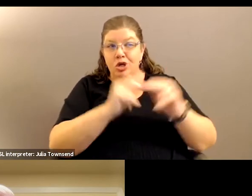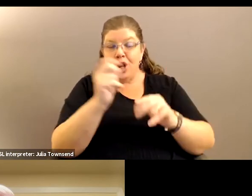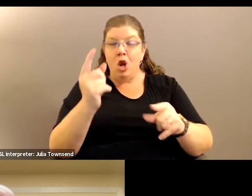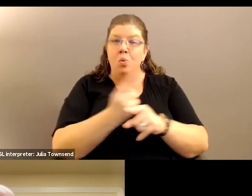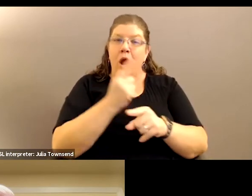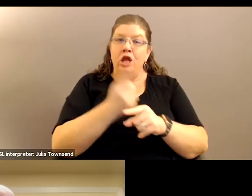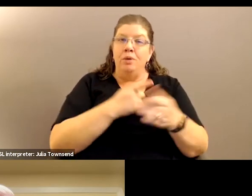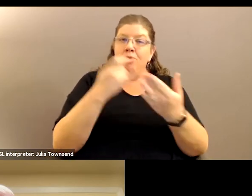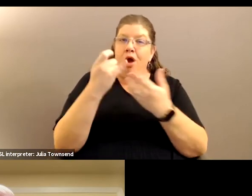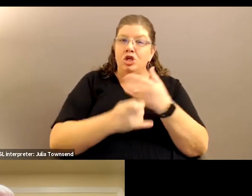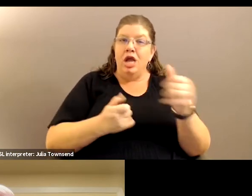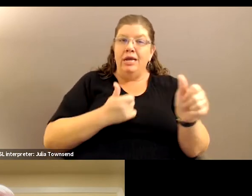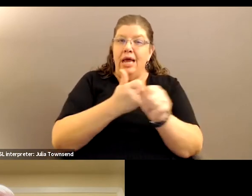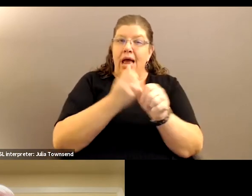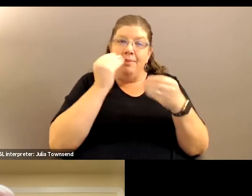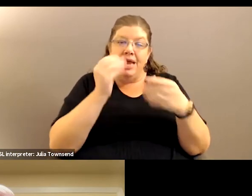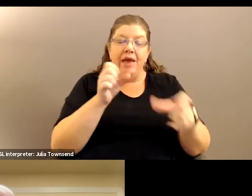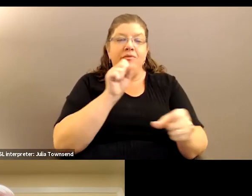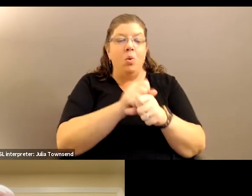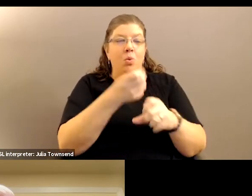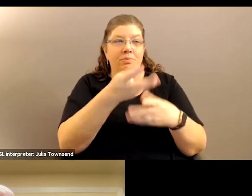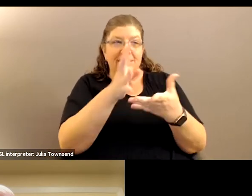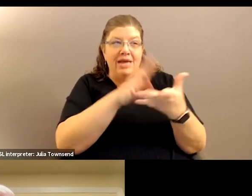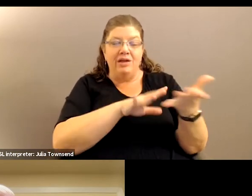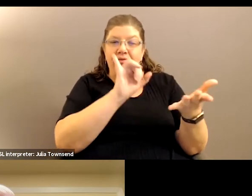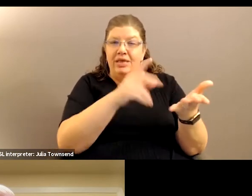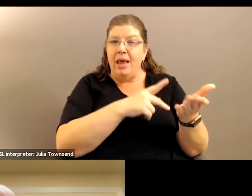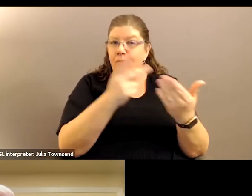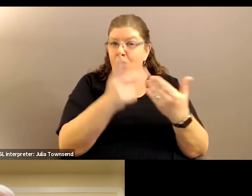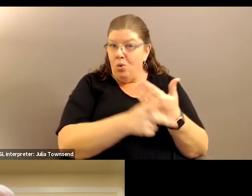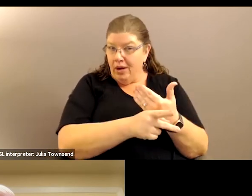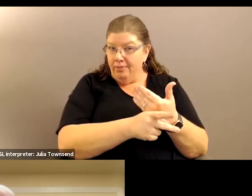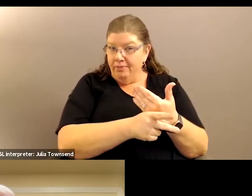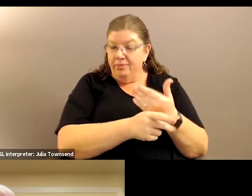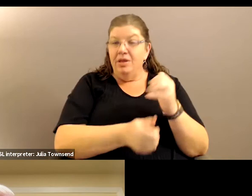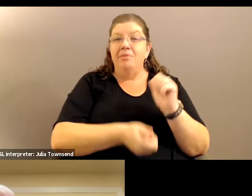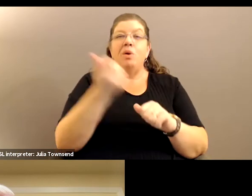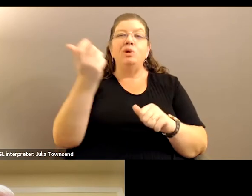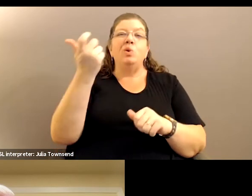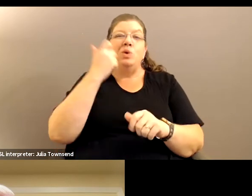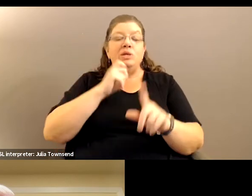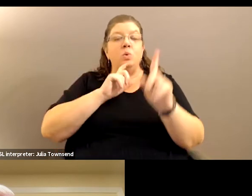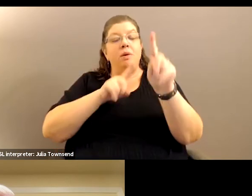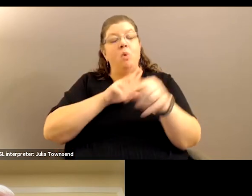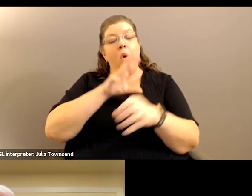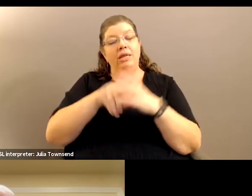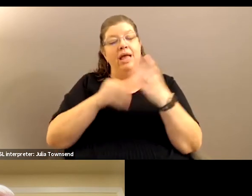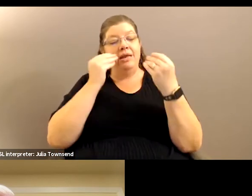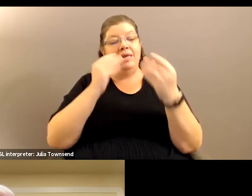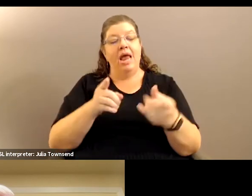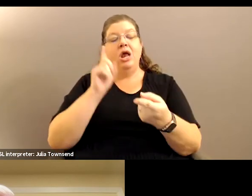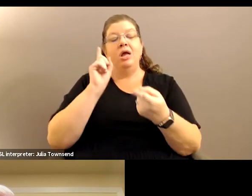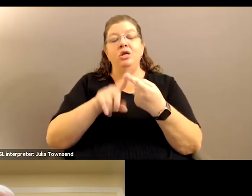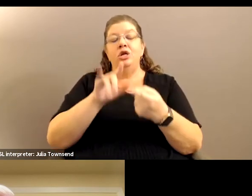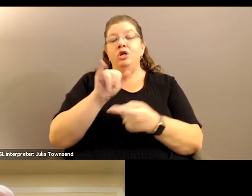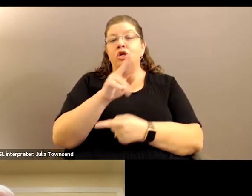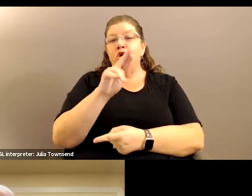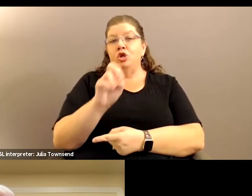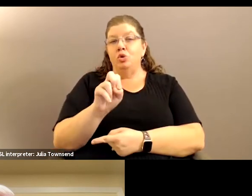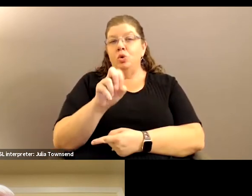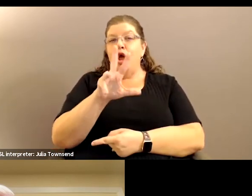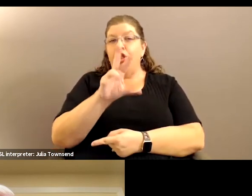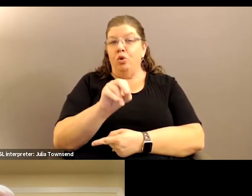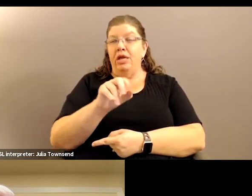updates for the work scheduled through the program the most recent reports contained data through june 30 2021